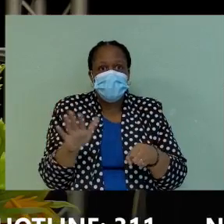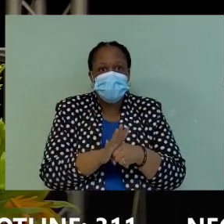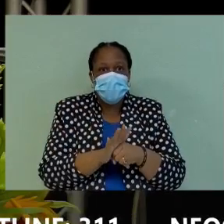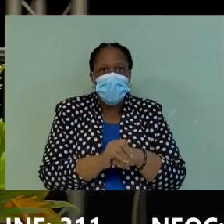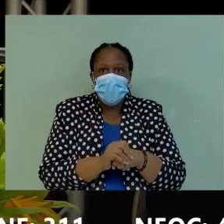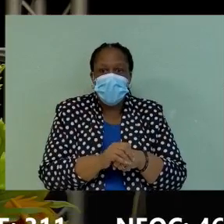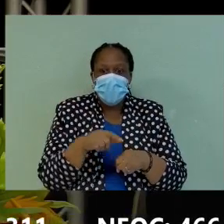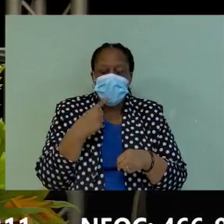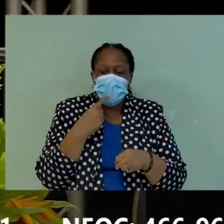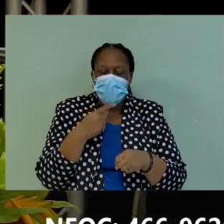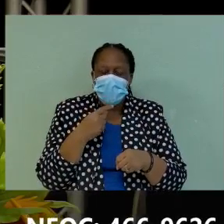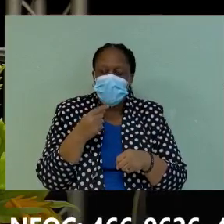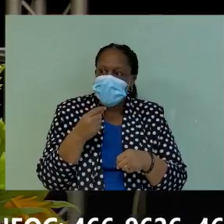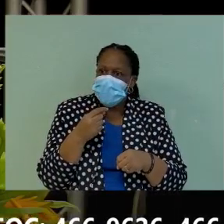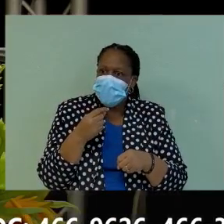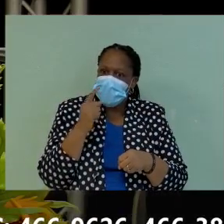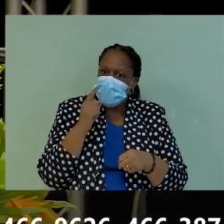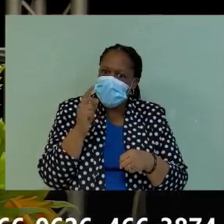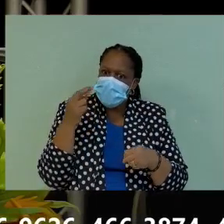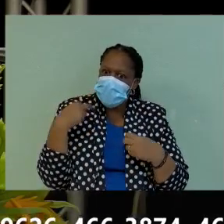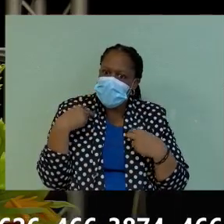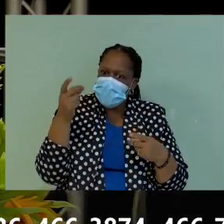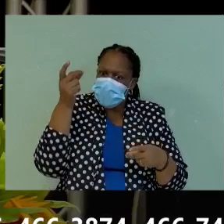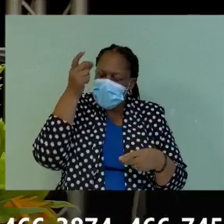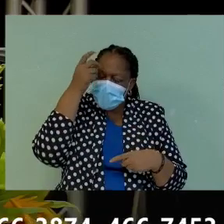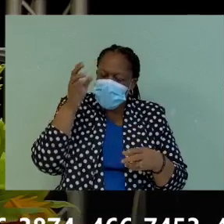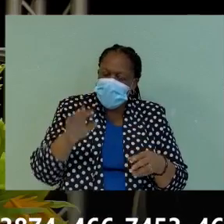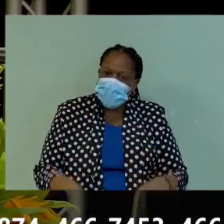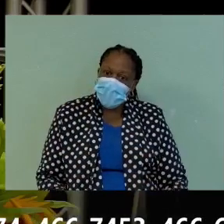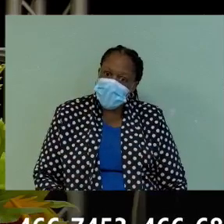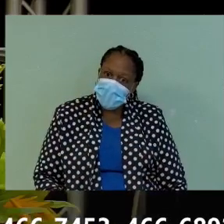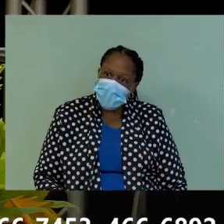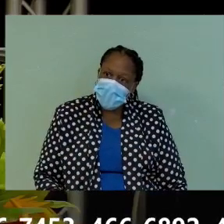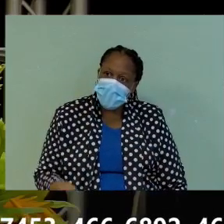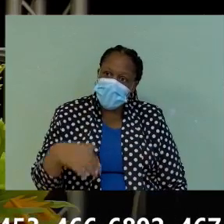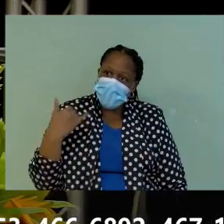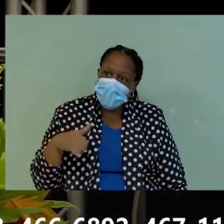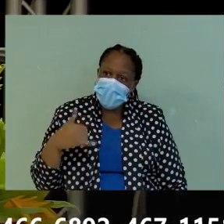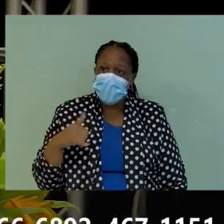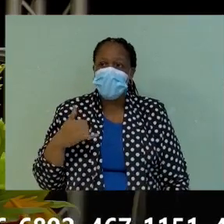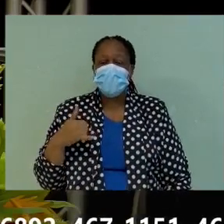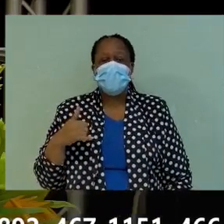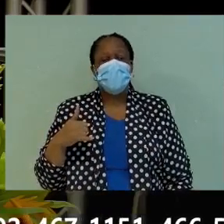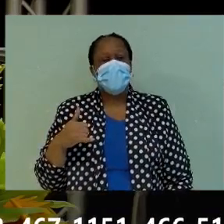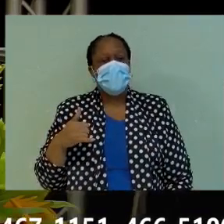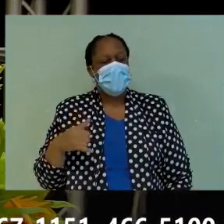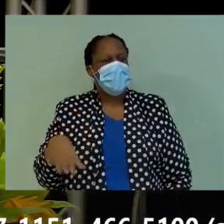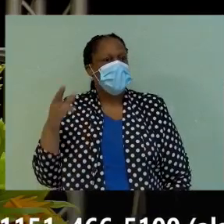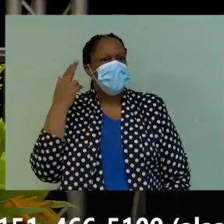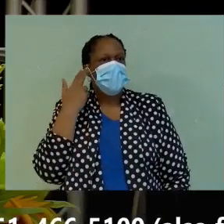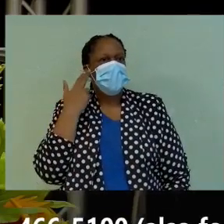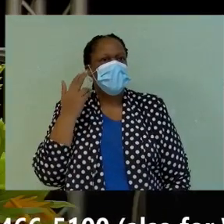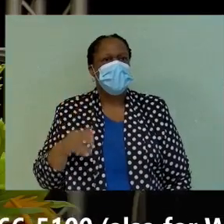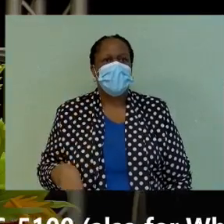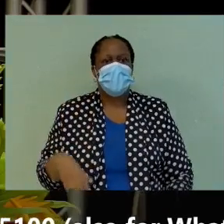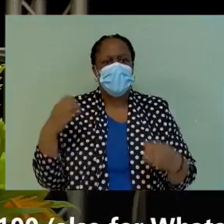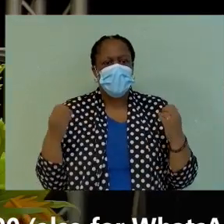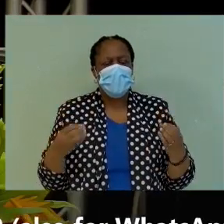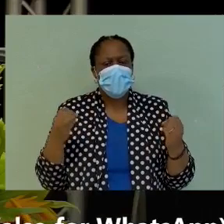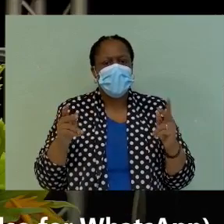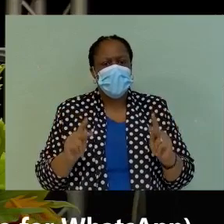report saying that it was positive. This was at a time when all we were hearing were the thousands of persons